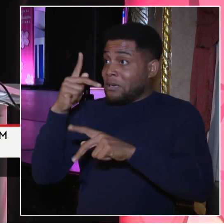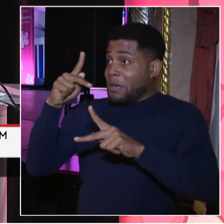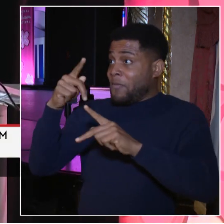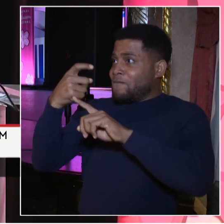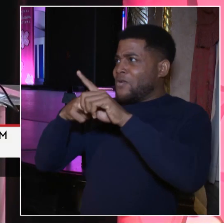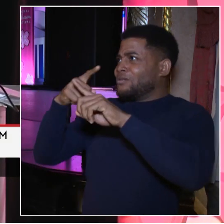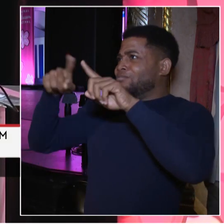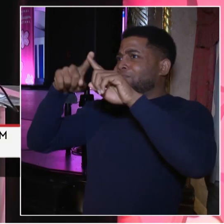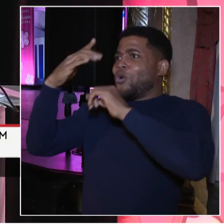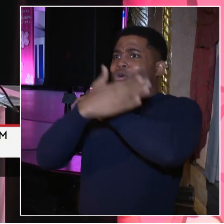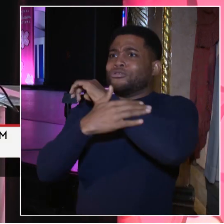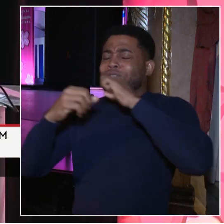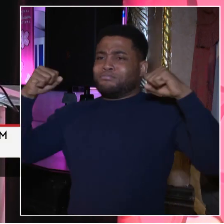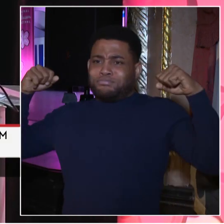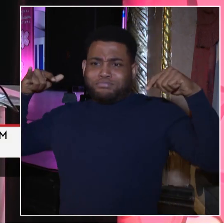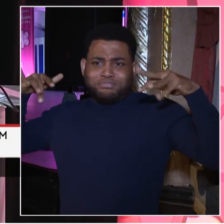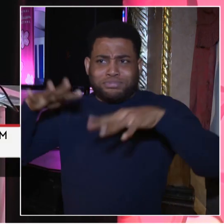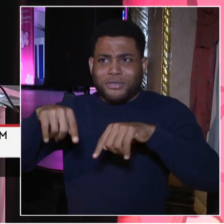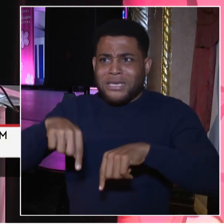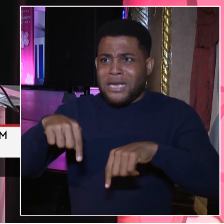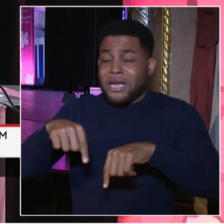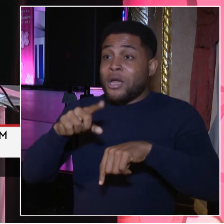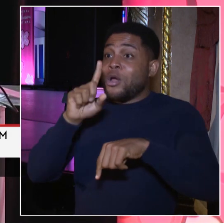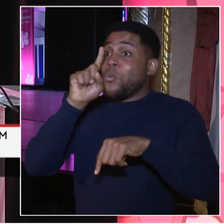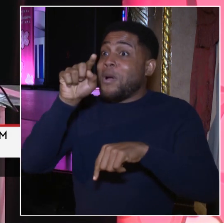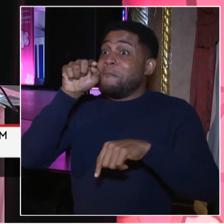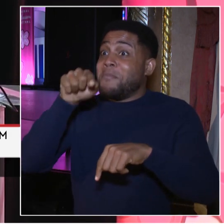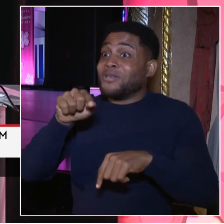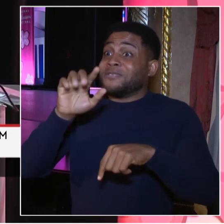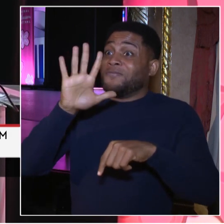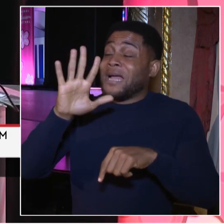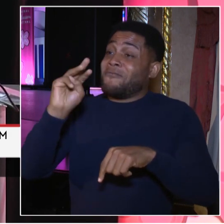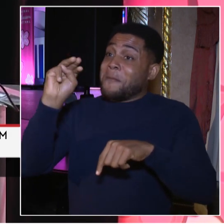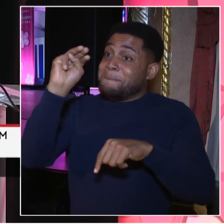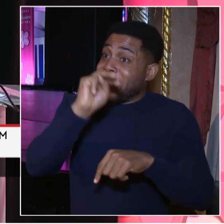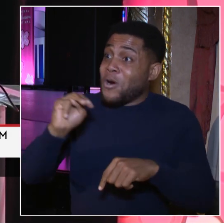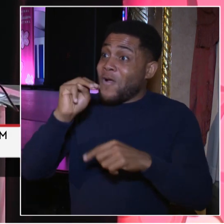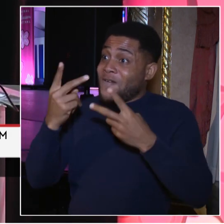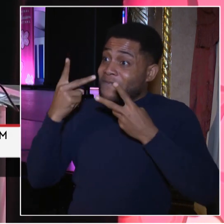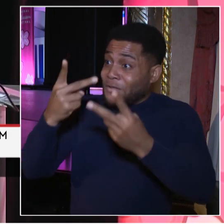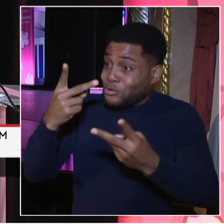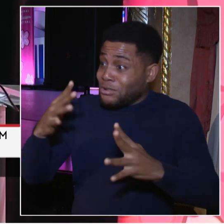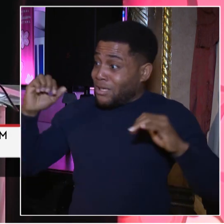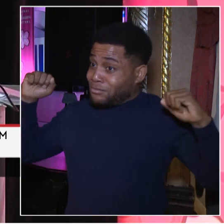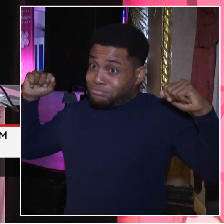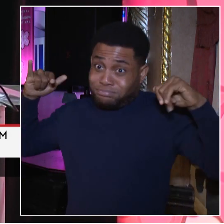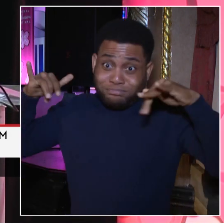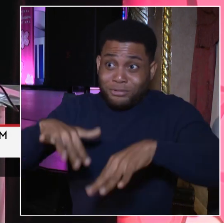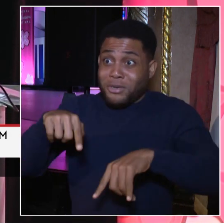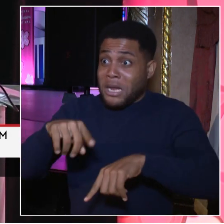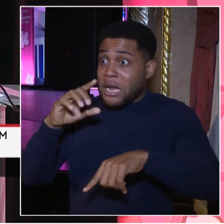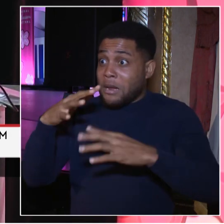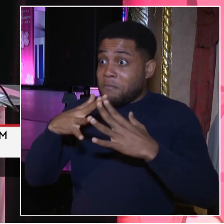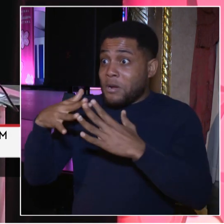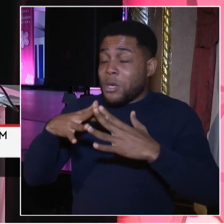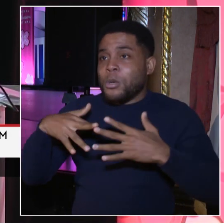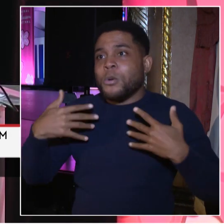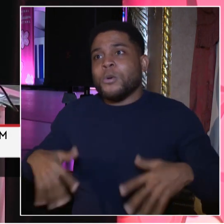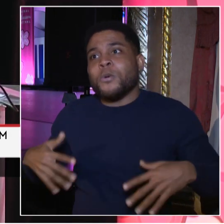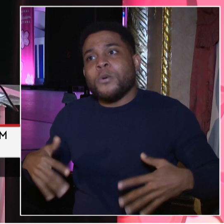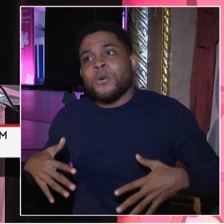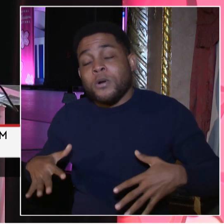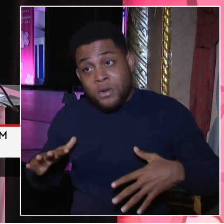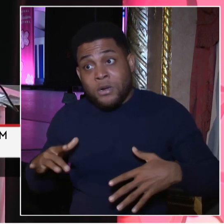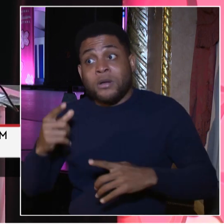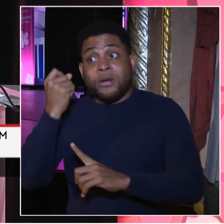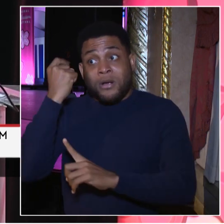Festival brings 1.5 million visitors. And while the blossoms may have arrived a bit early